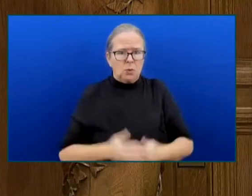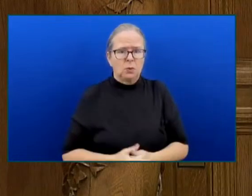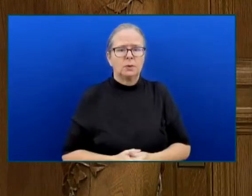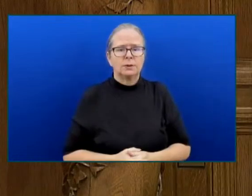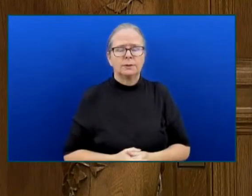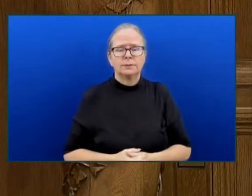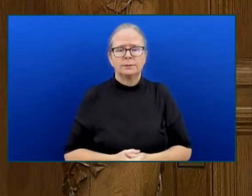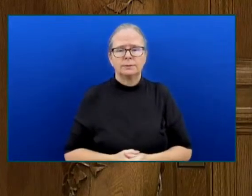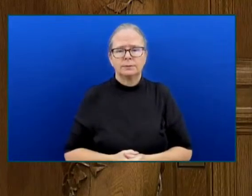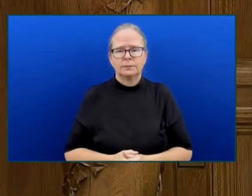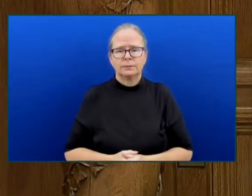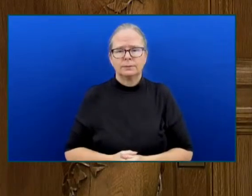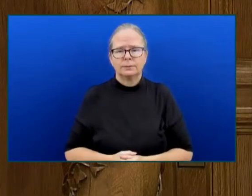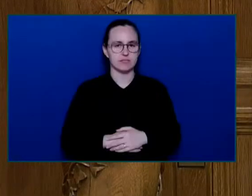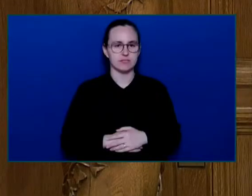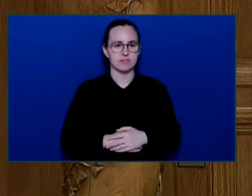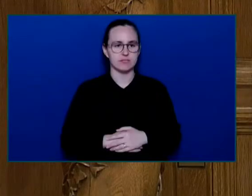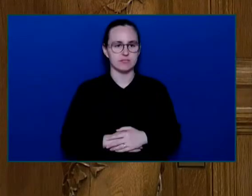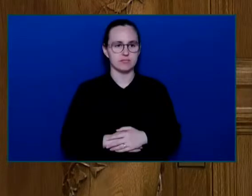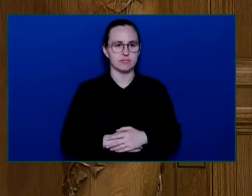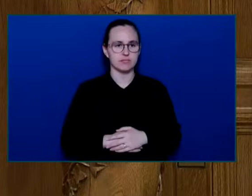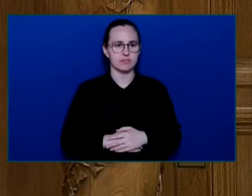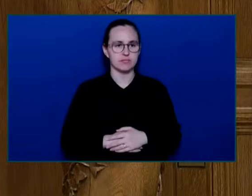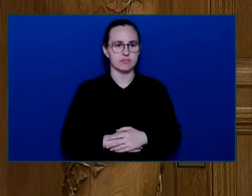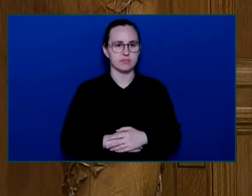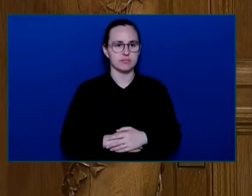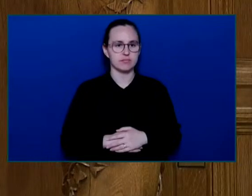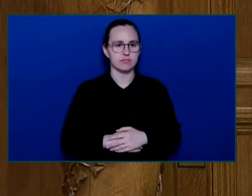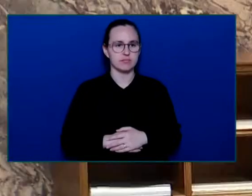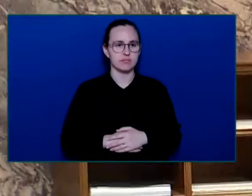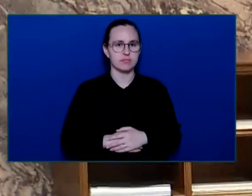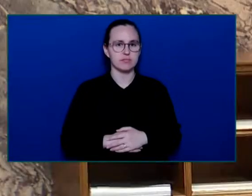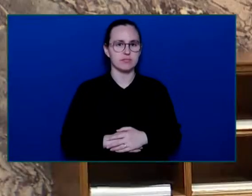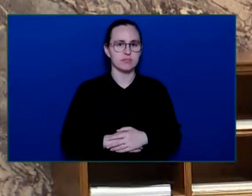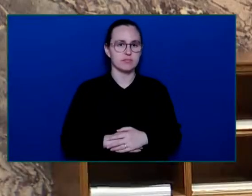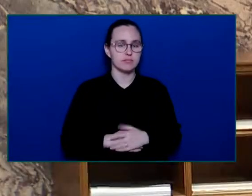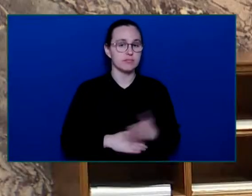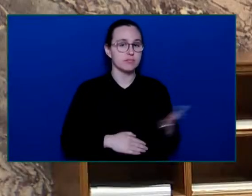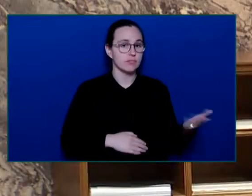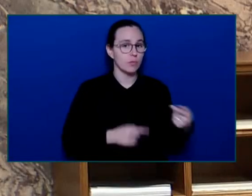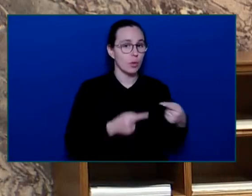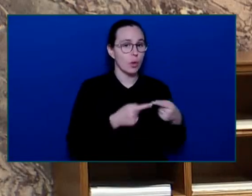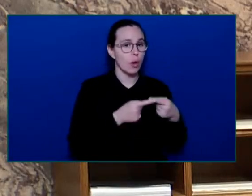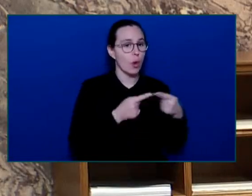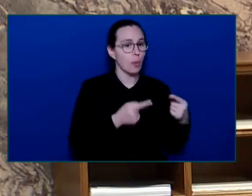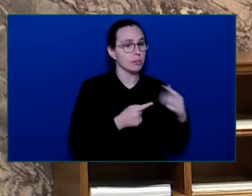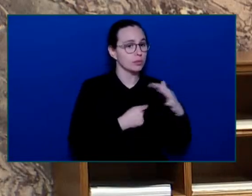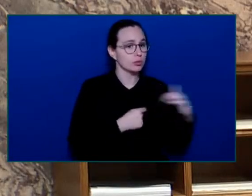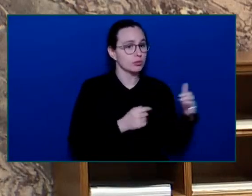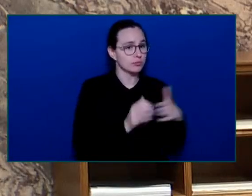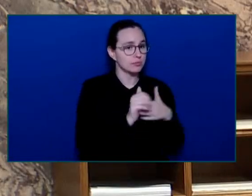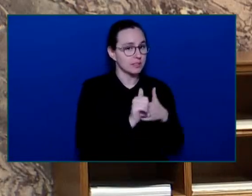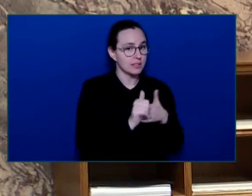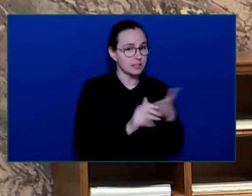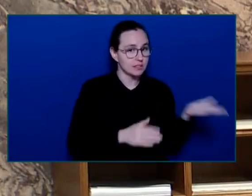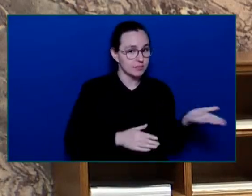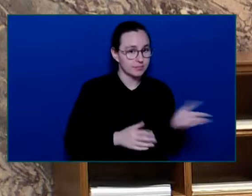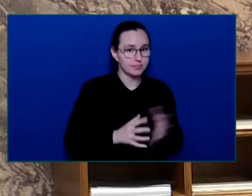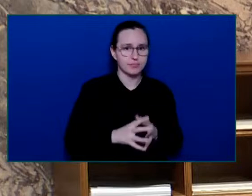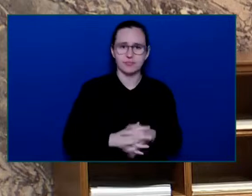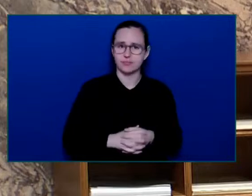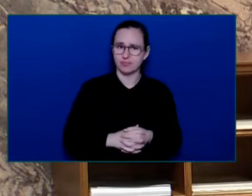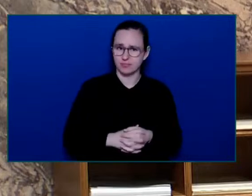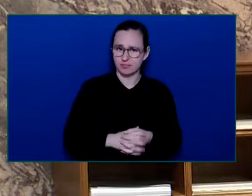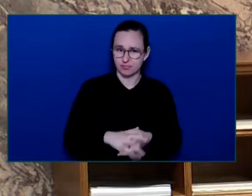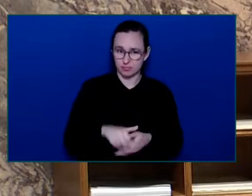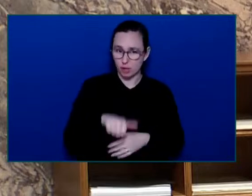Opposition House Leader. Yeah, well, Mr. Speaker, other premiers are standing up and they're fighting for their citizens. So take Saskatchewan, Alberta, Ontario. Here